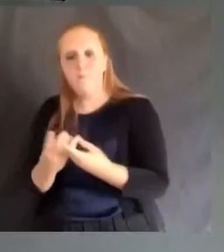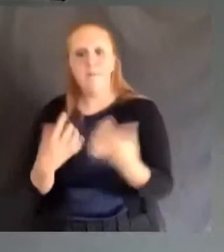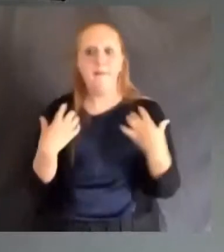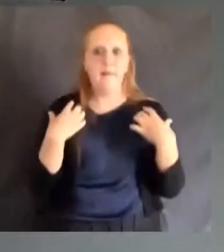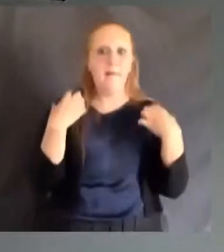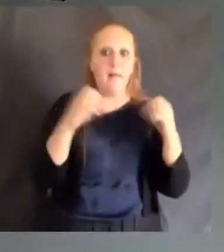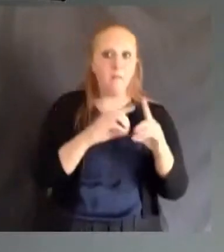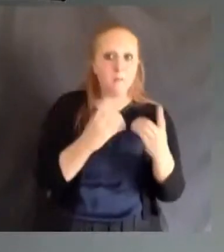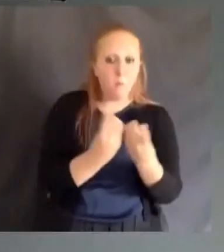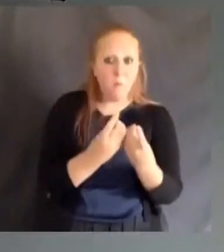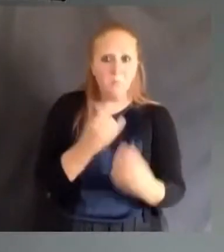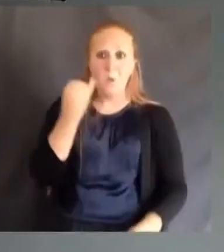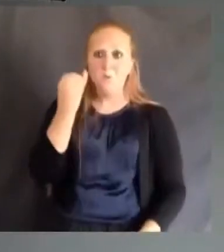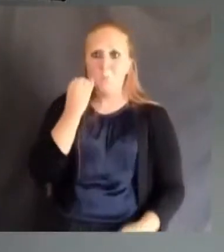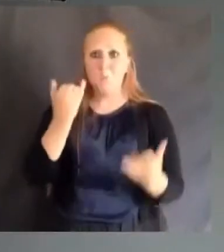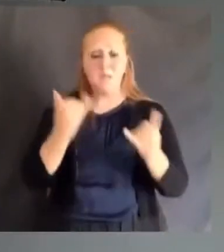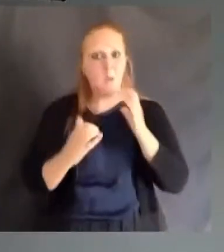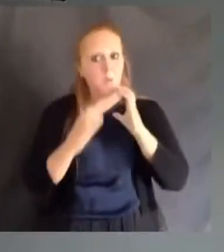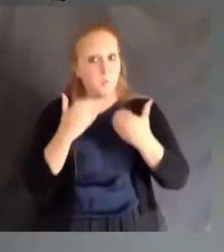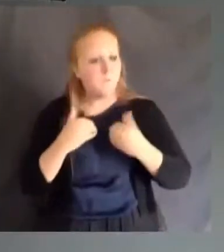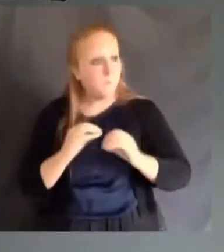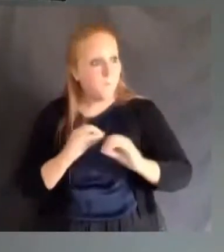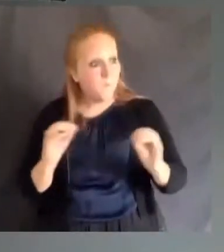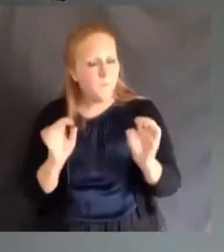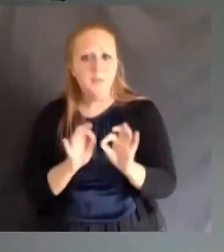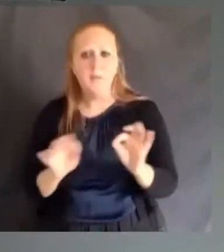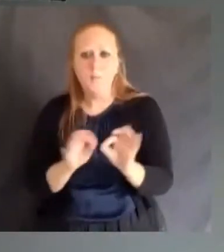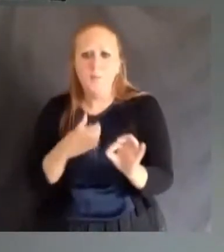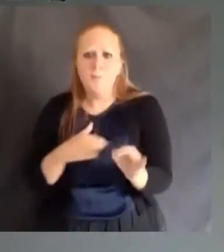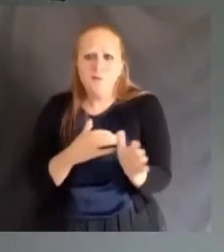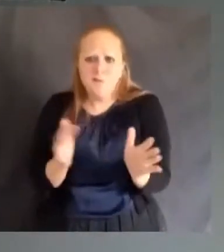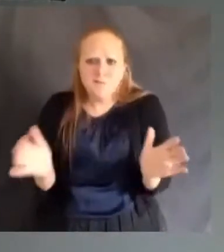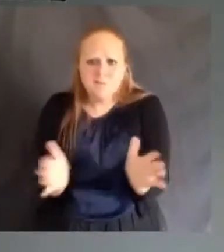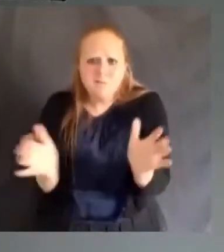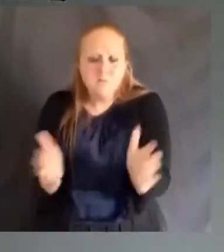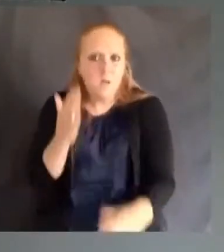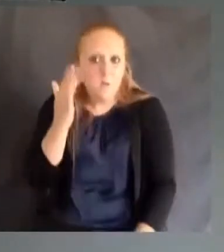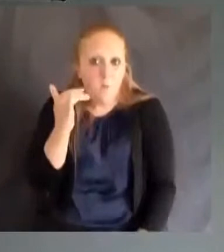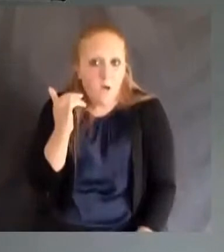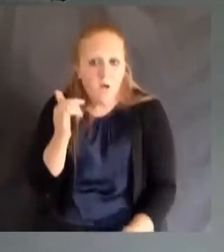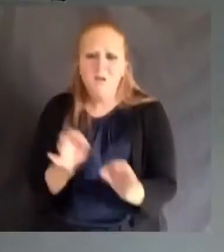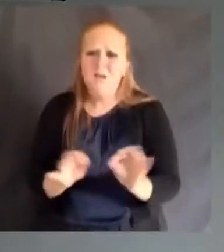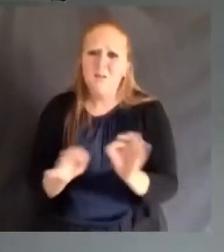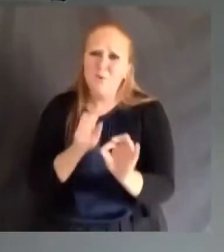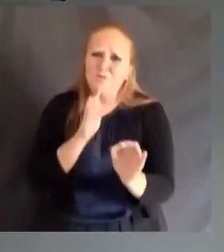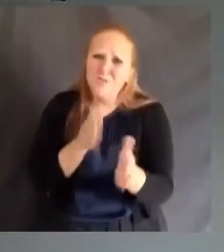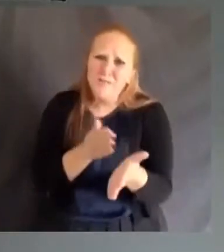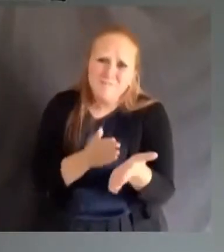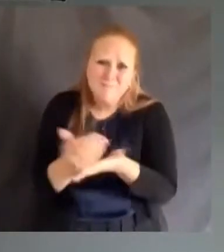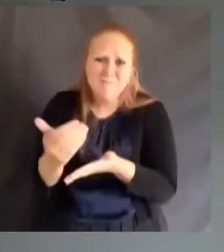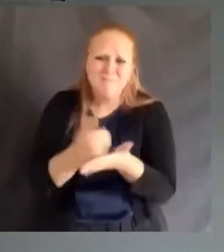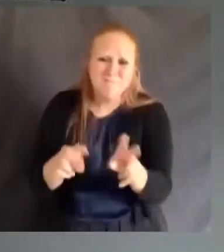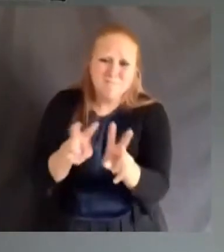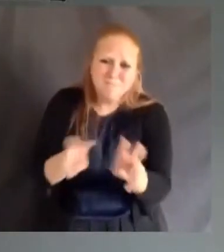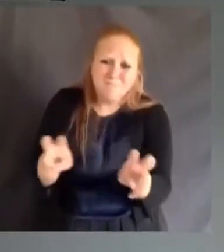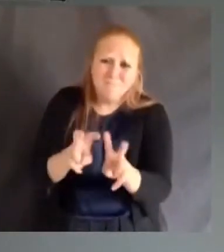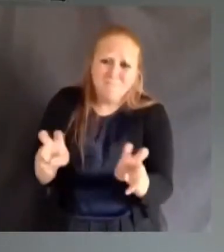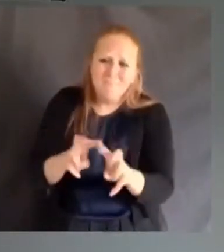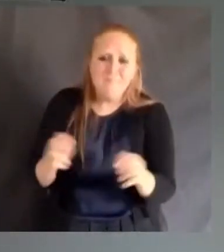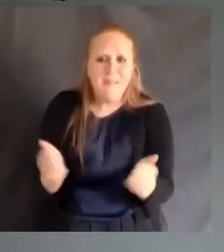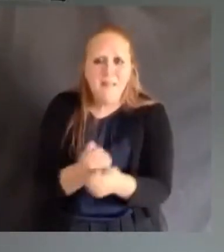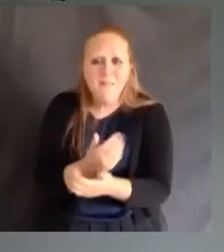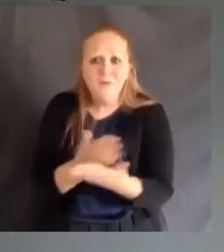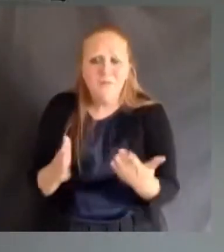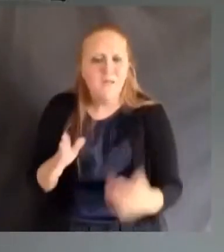want to make those things happen in those districts because you have to look at it in its totality. And to the governor's point with New York City, the plan was